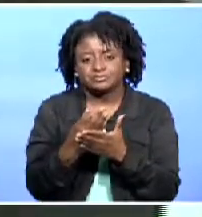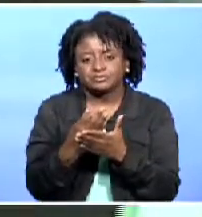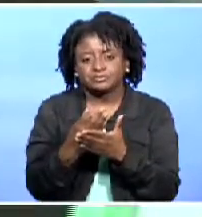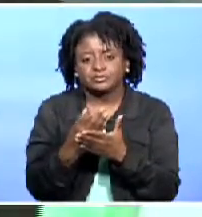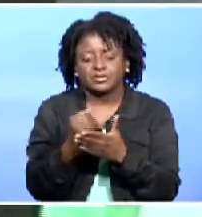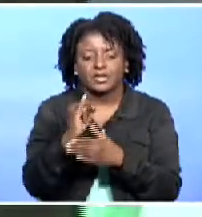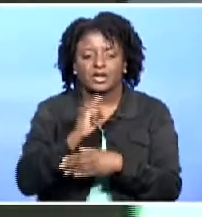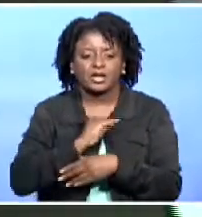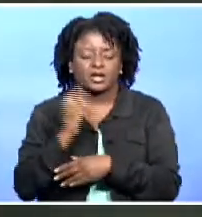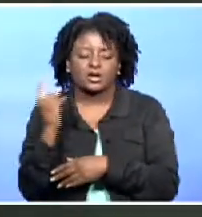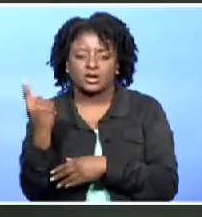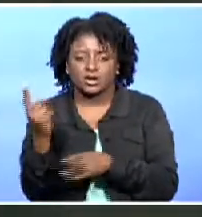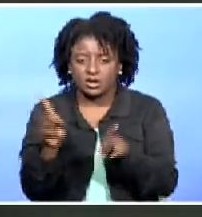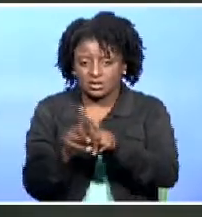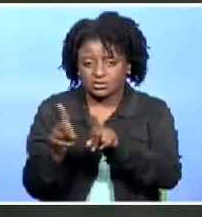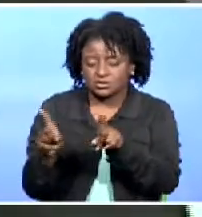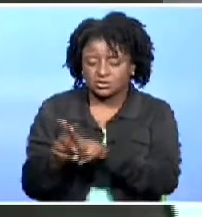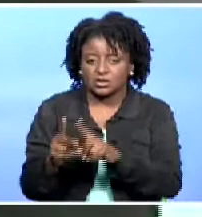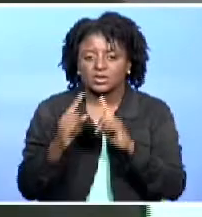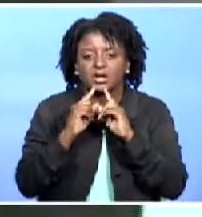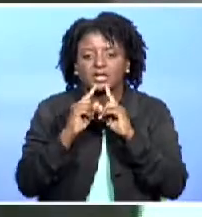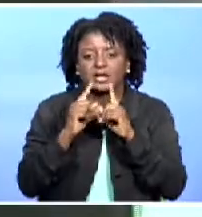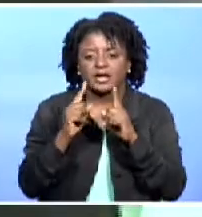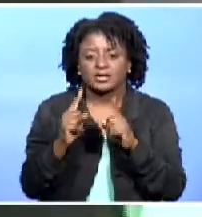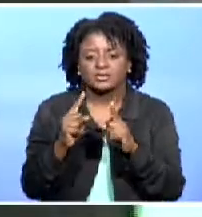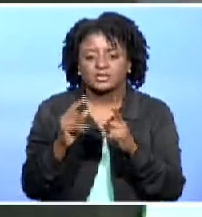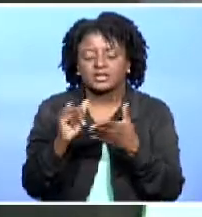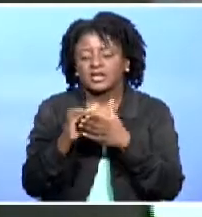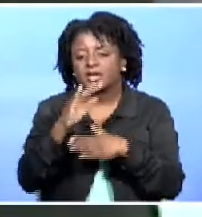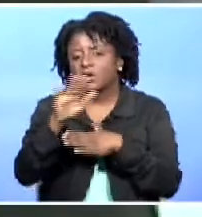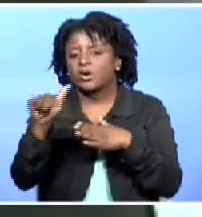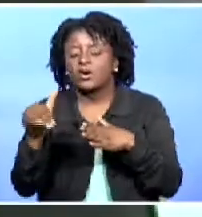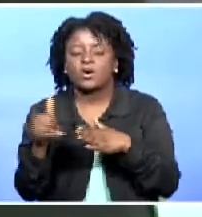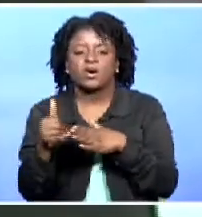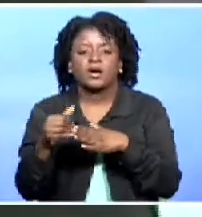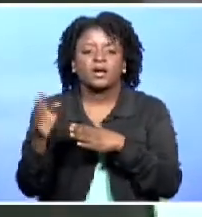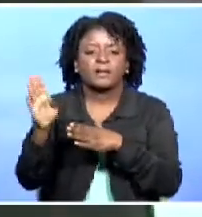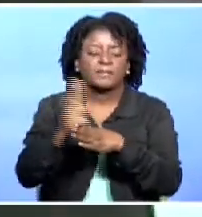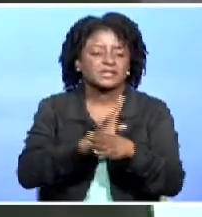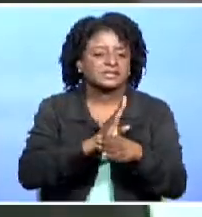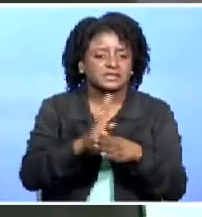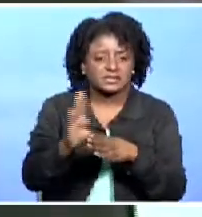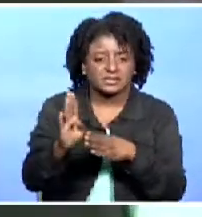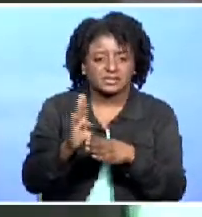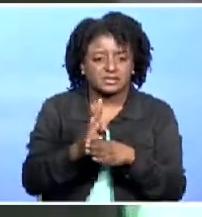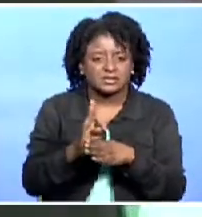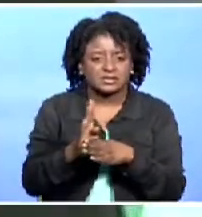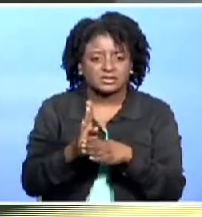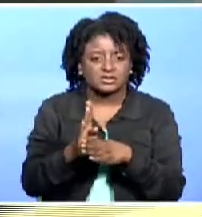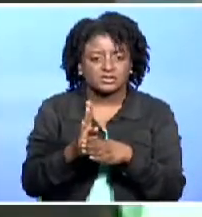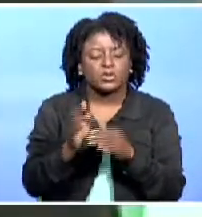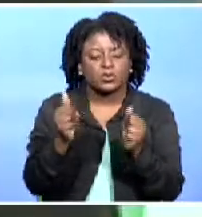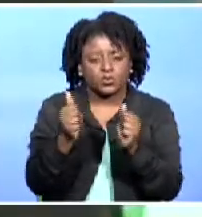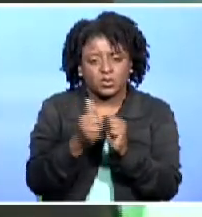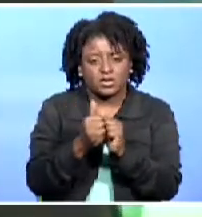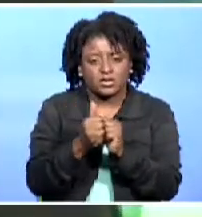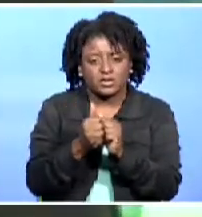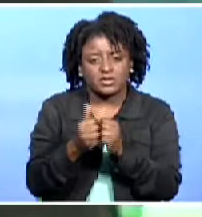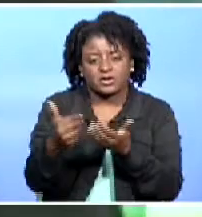I have also announced that all businesses with a gross of less